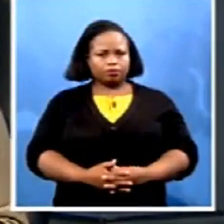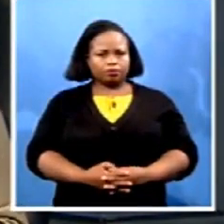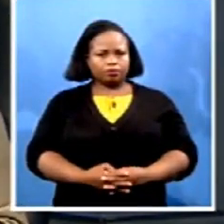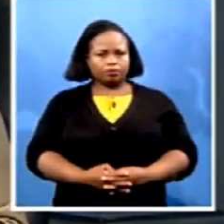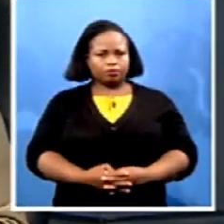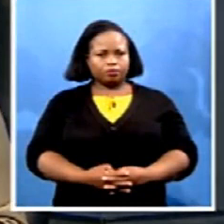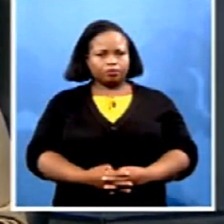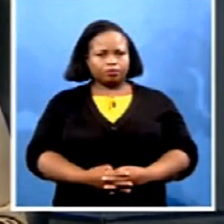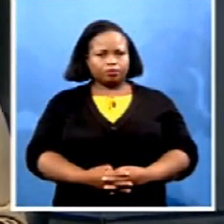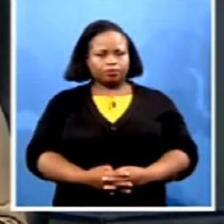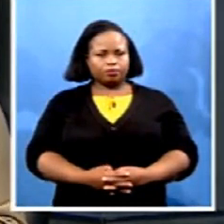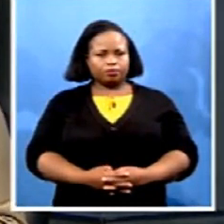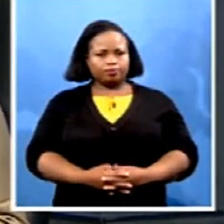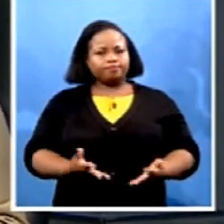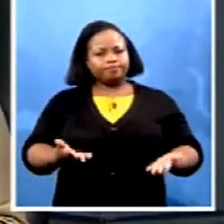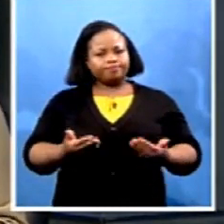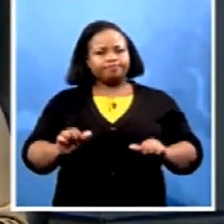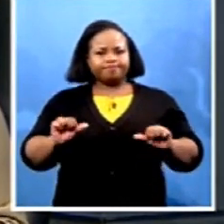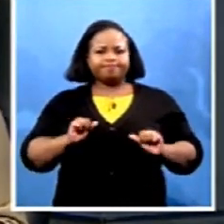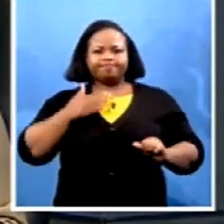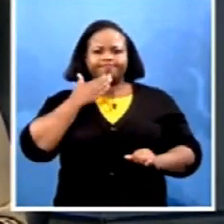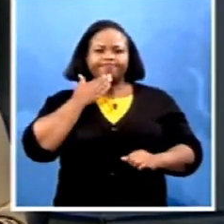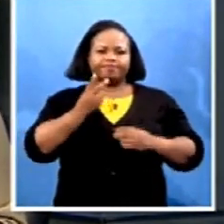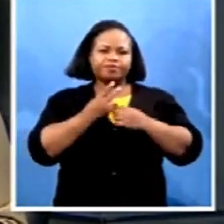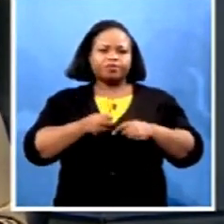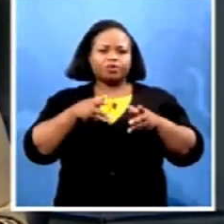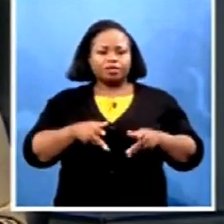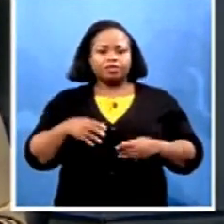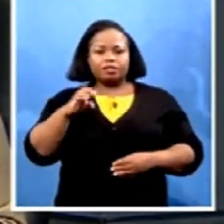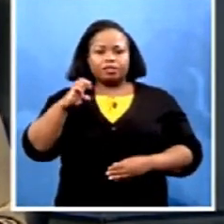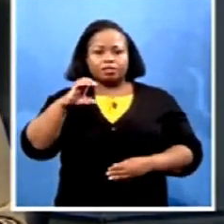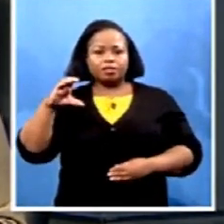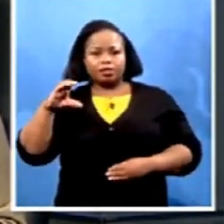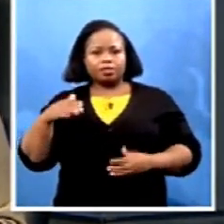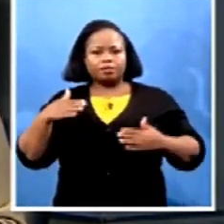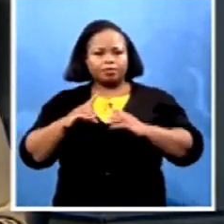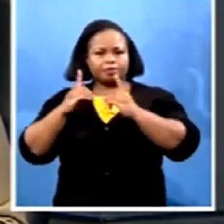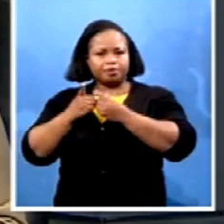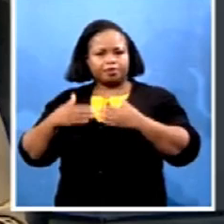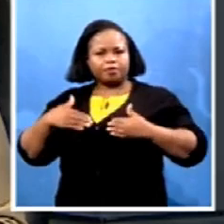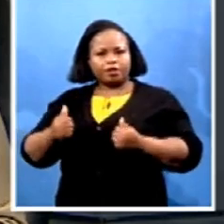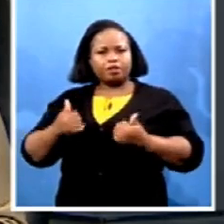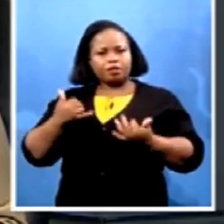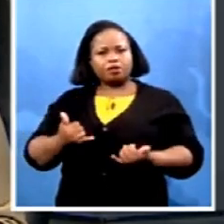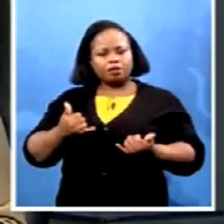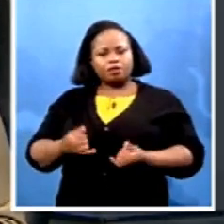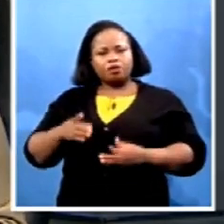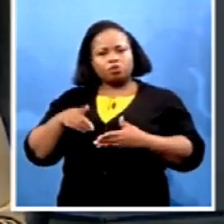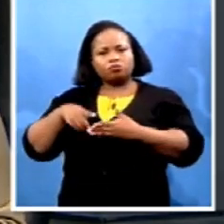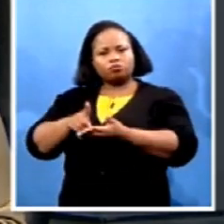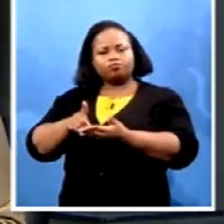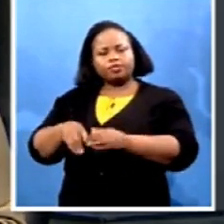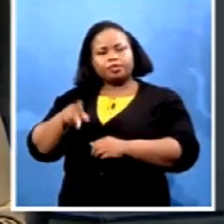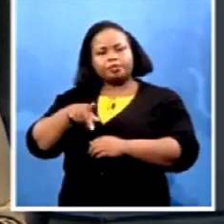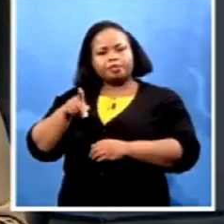Welcome back and thanks for staying with us. The Eastern Cape Health Department has delivered the much-needed protective gear to the Nelson Mandela Bay